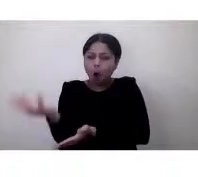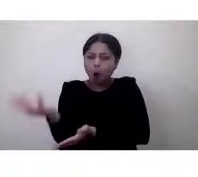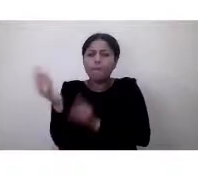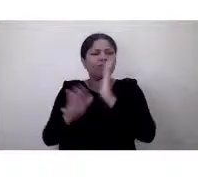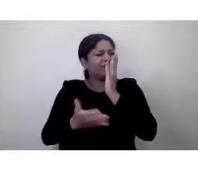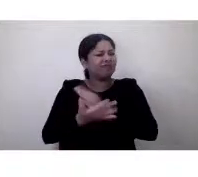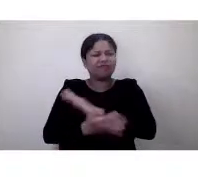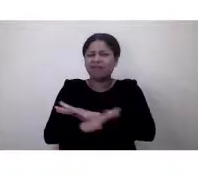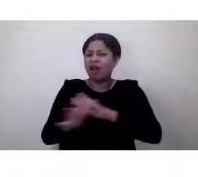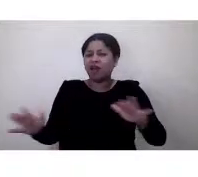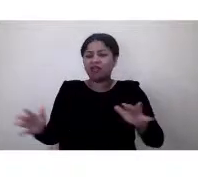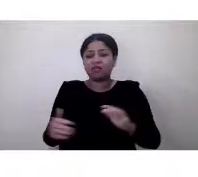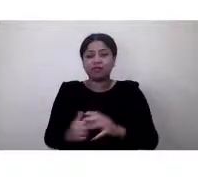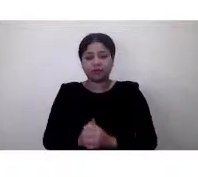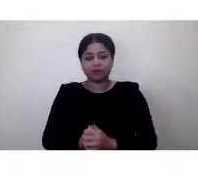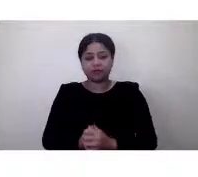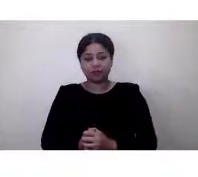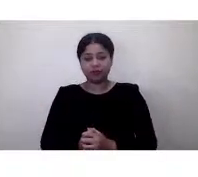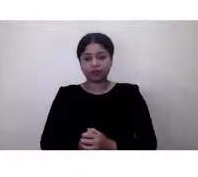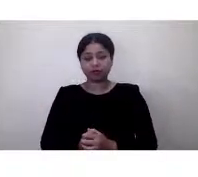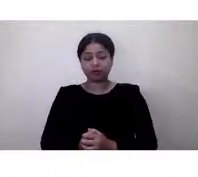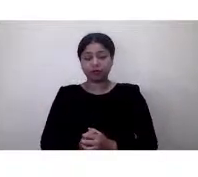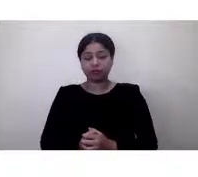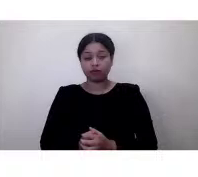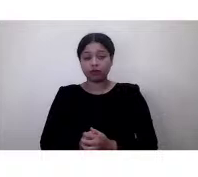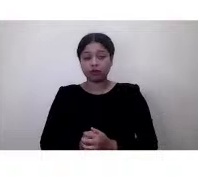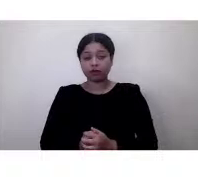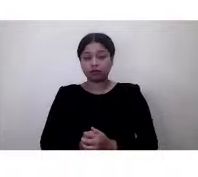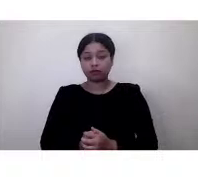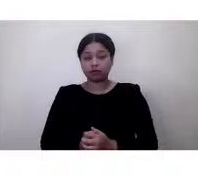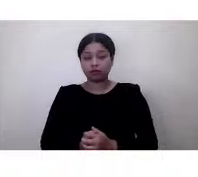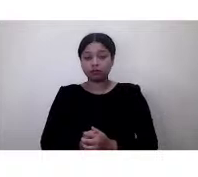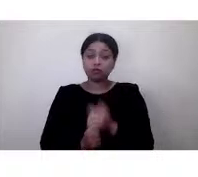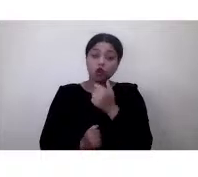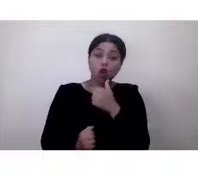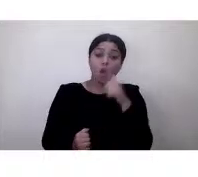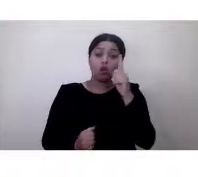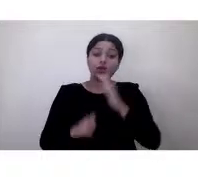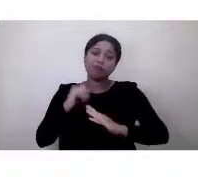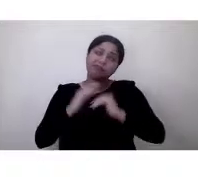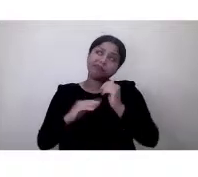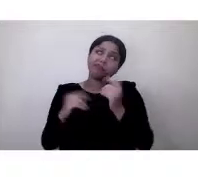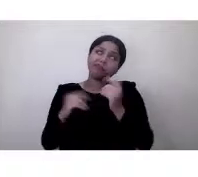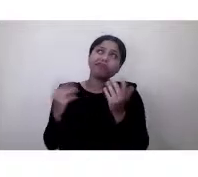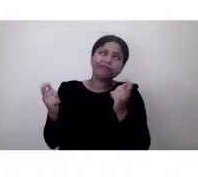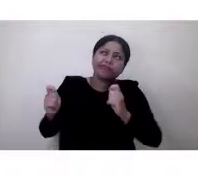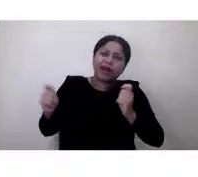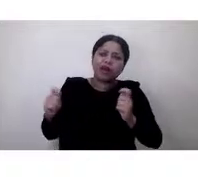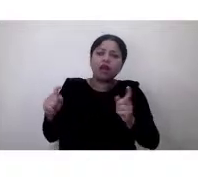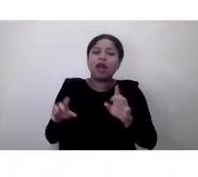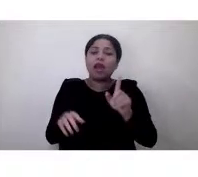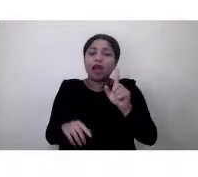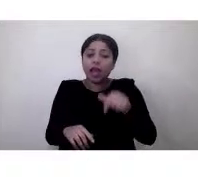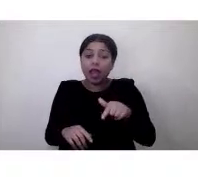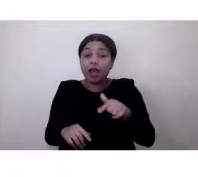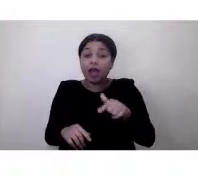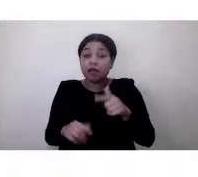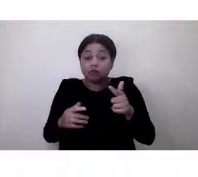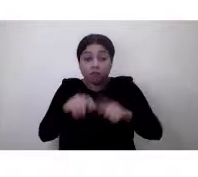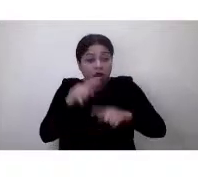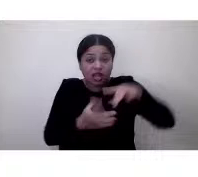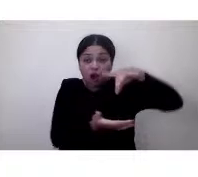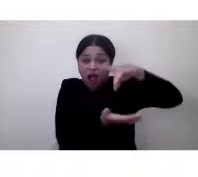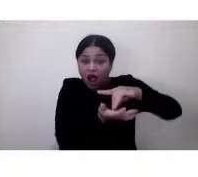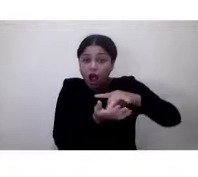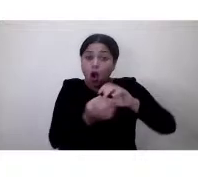Another classroom activity is to use real objects or realia. One suggestion is to